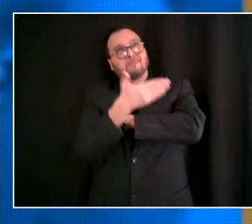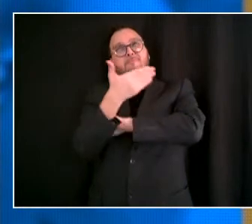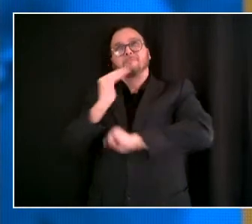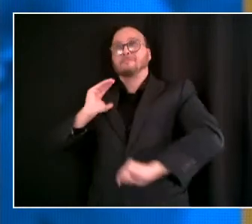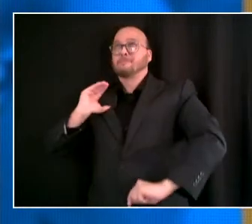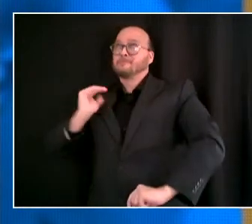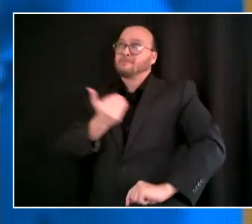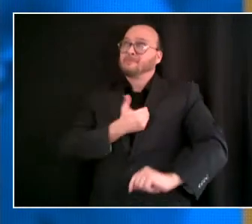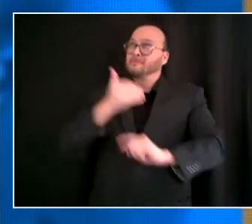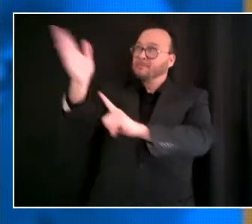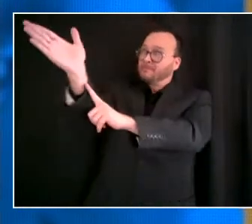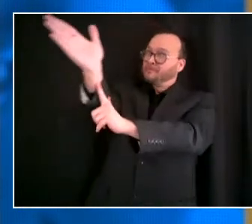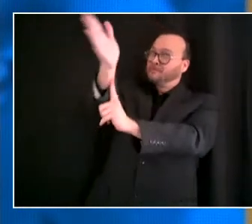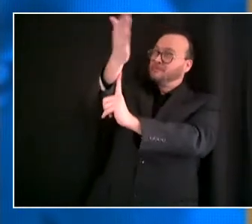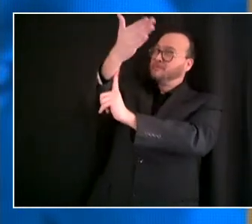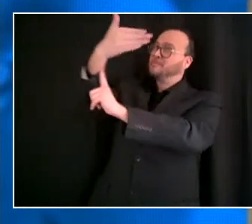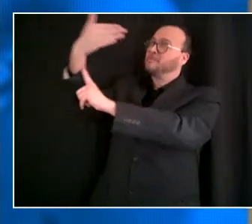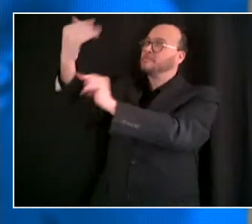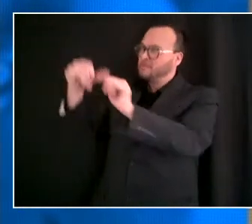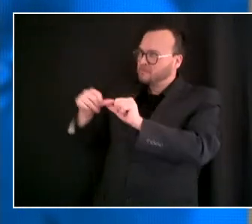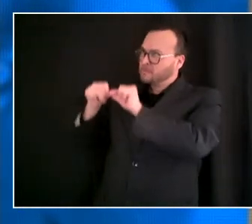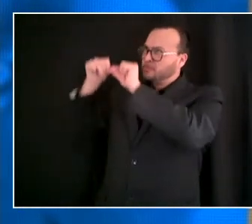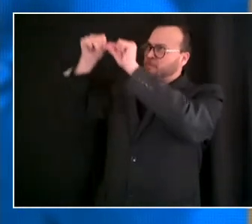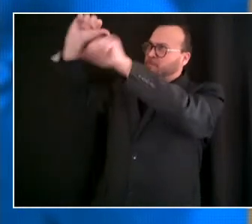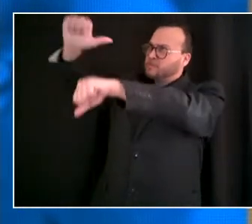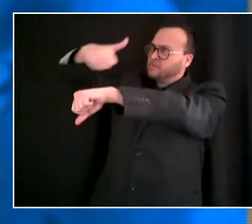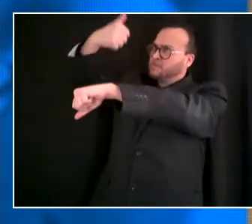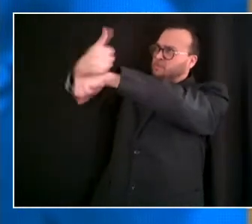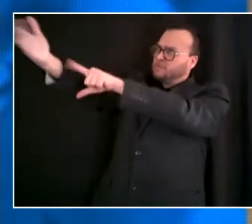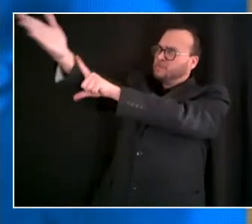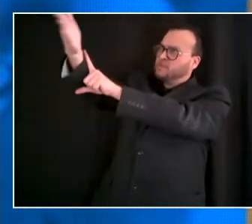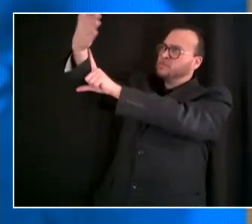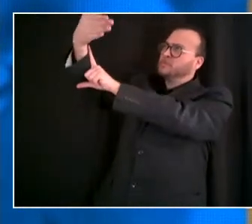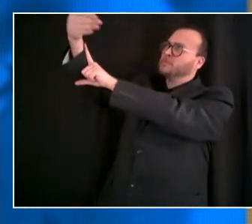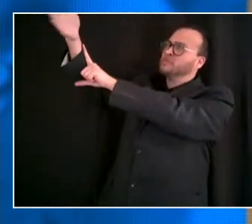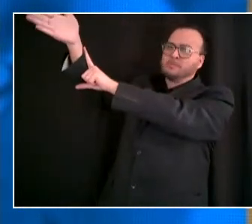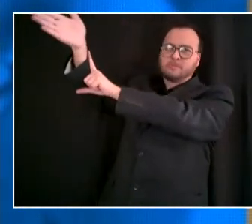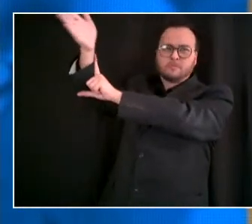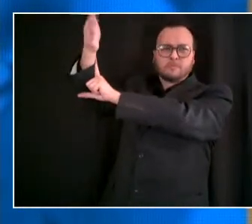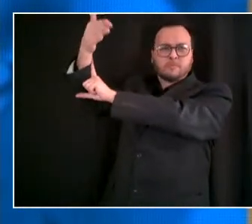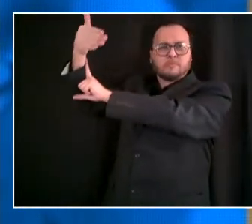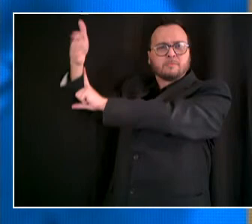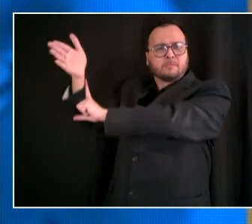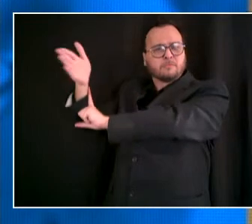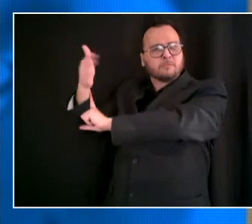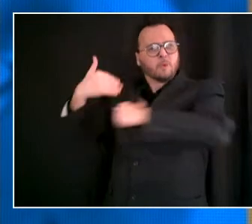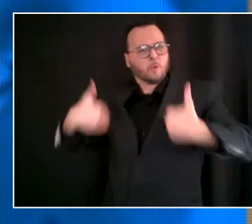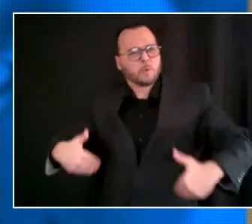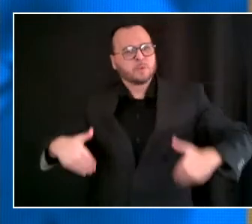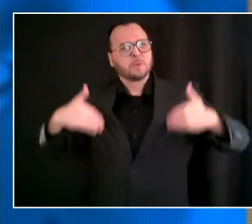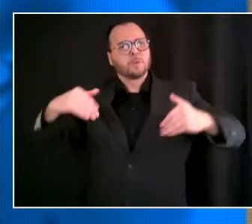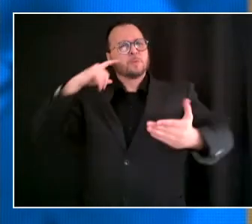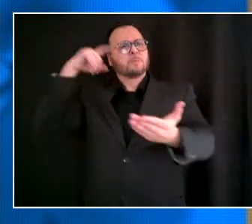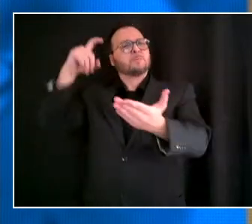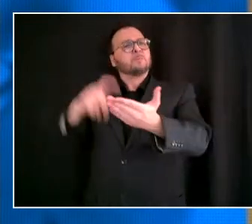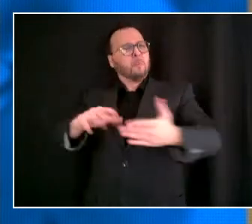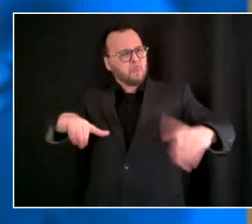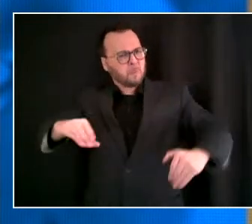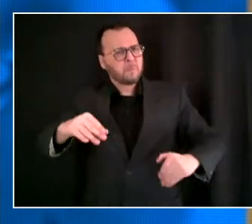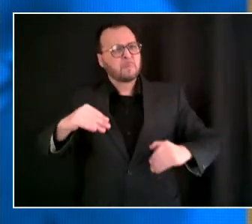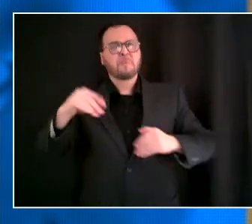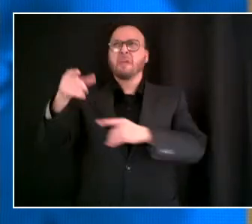night that our flag was still there. Oh, say,